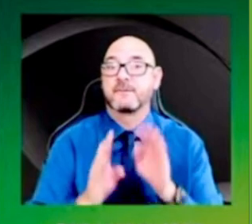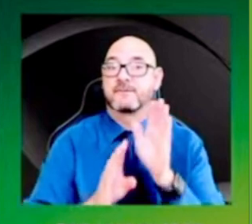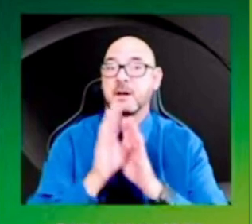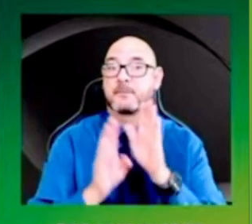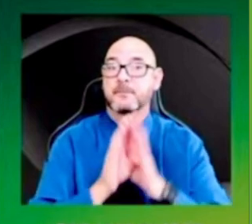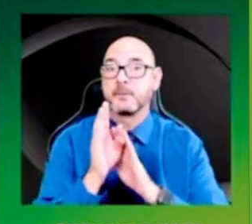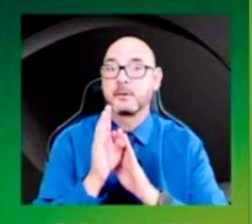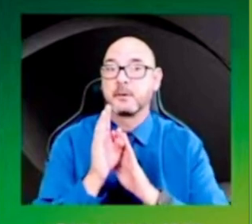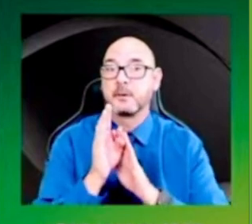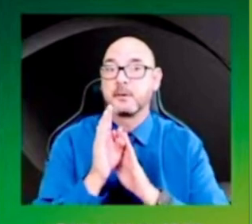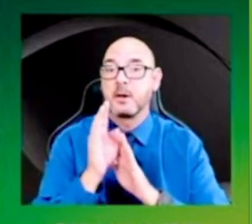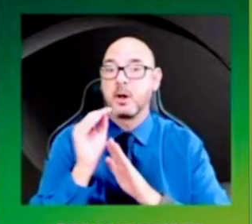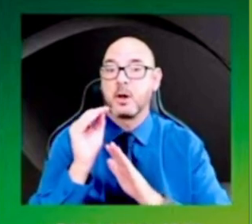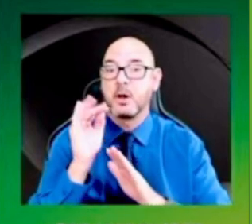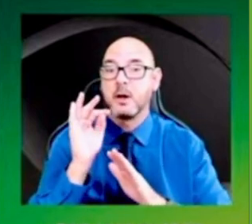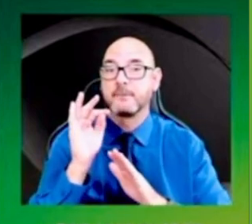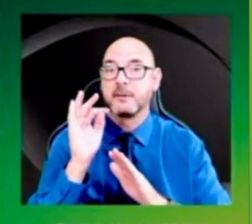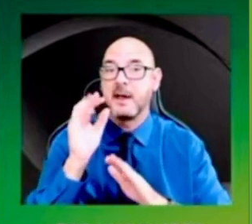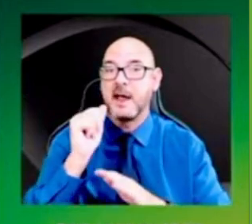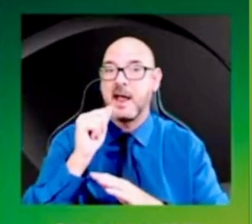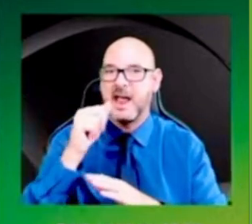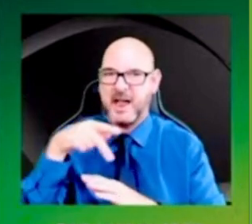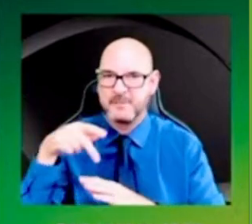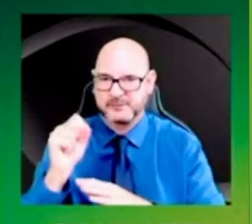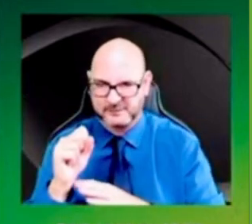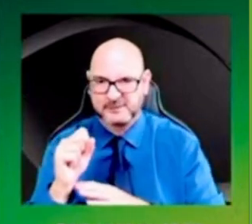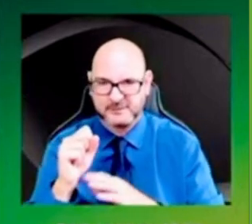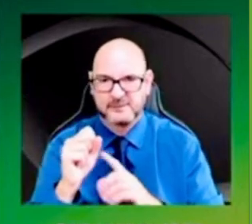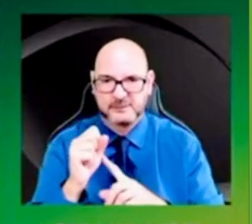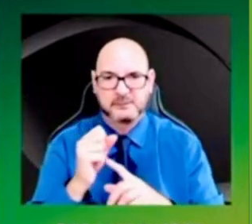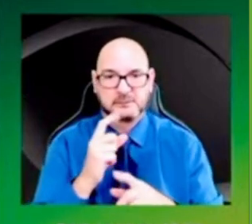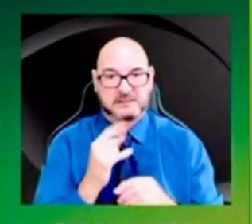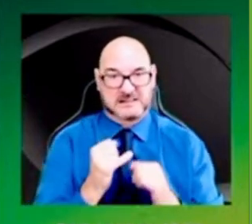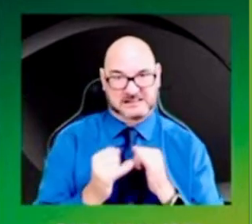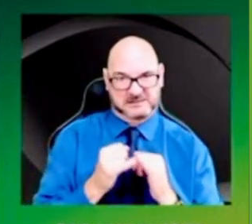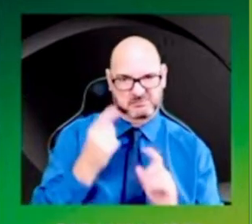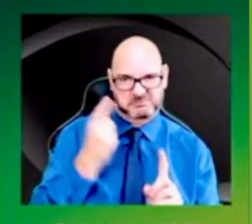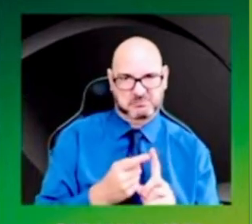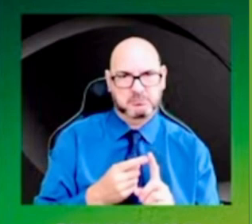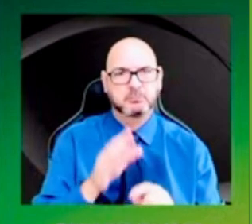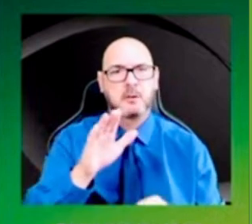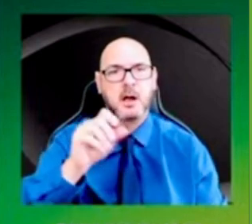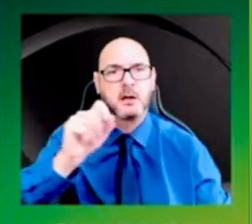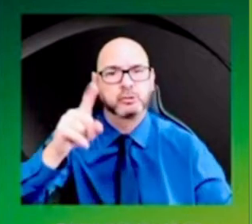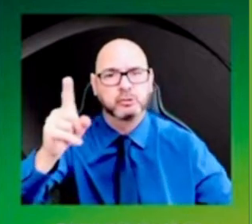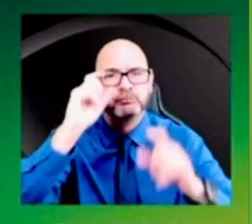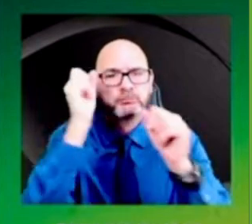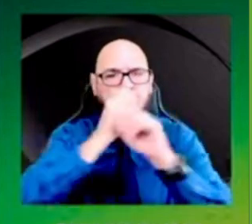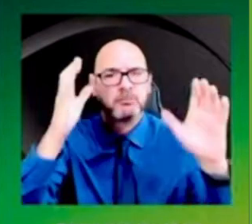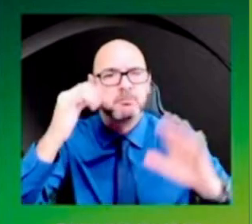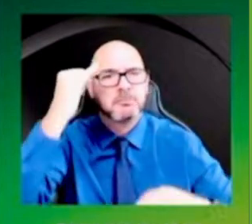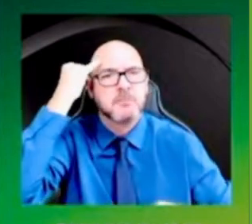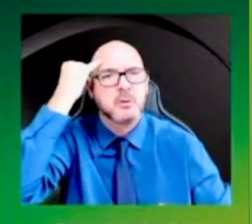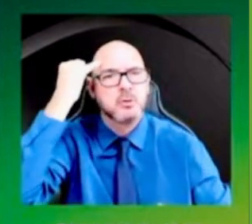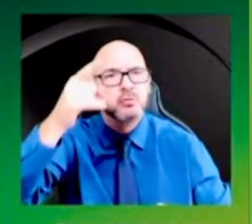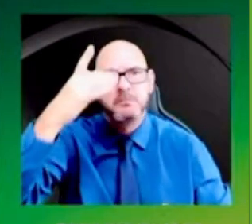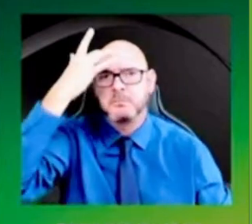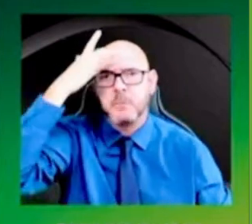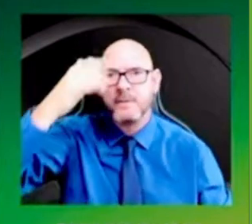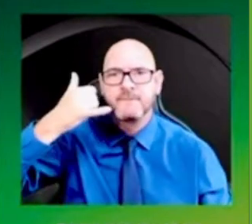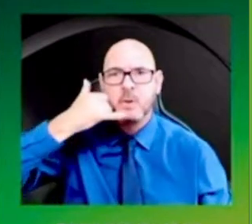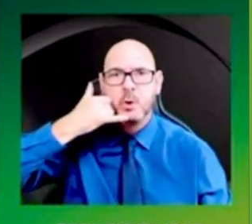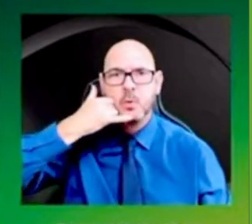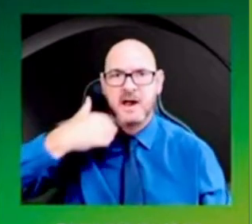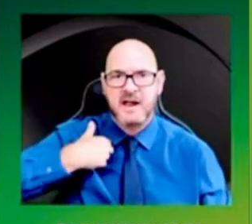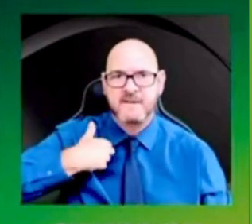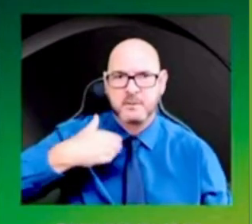On that last point, I'd ask you to just imagine your own smartphone and the apps that it contains, and